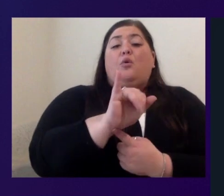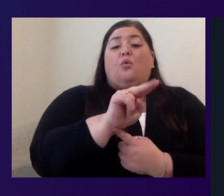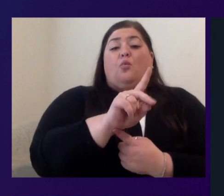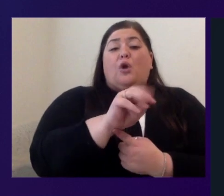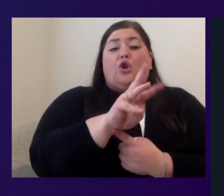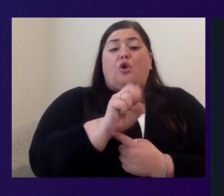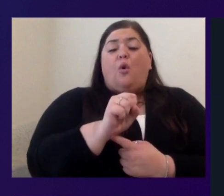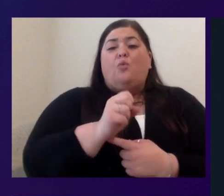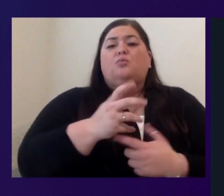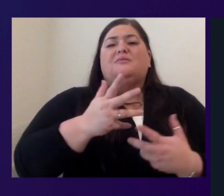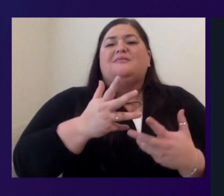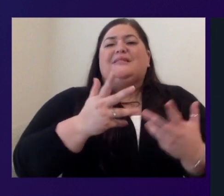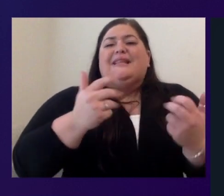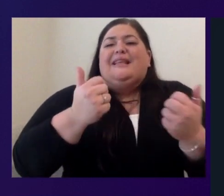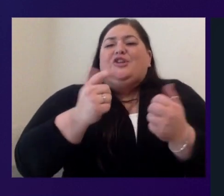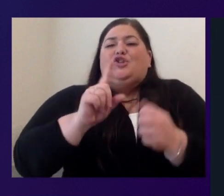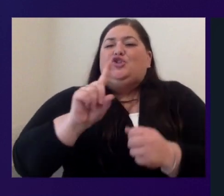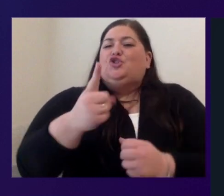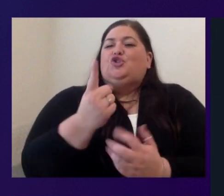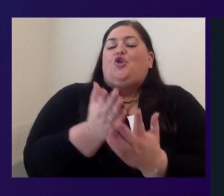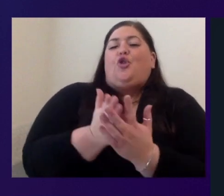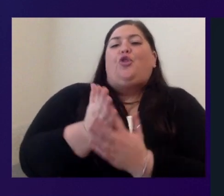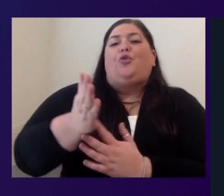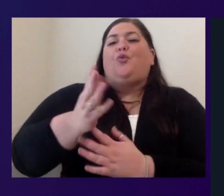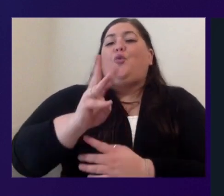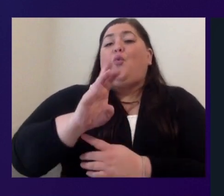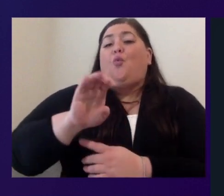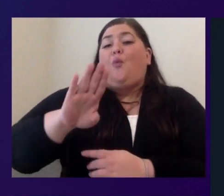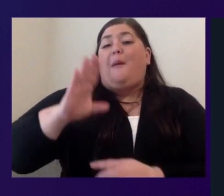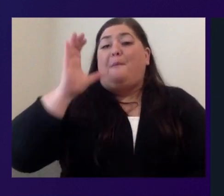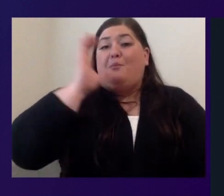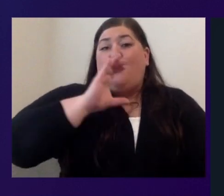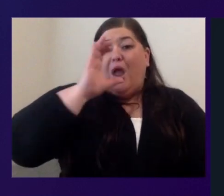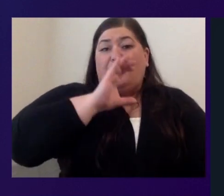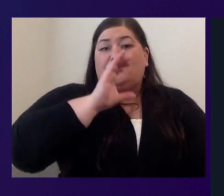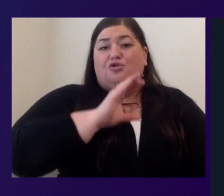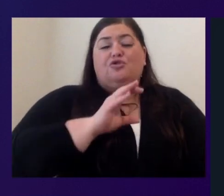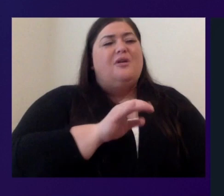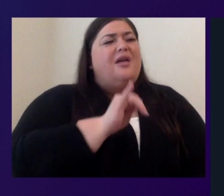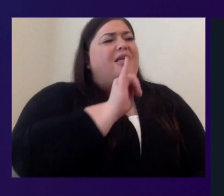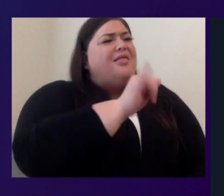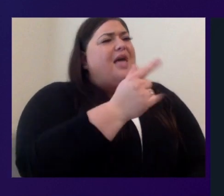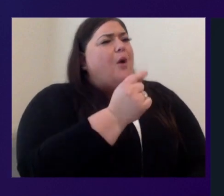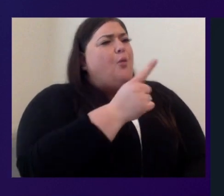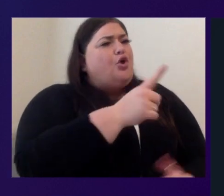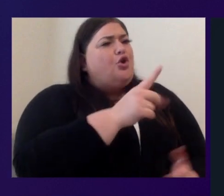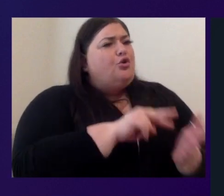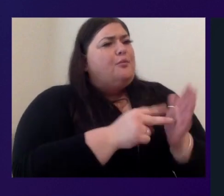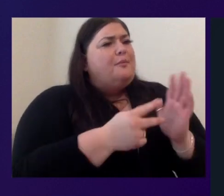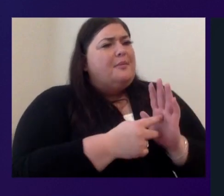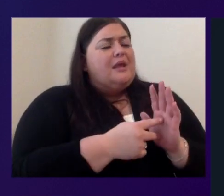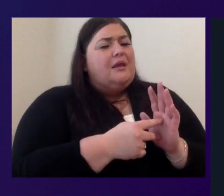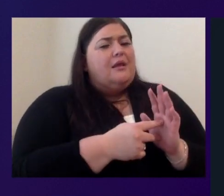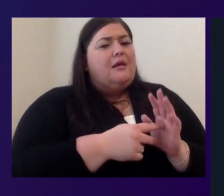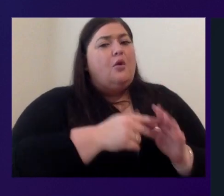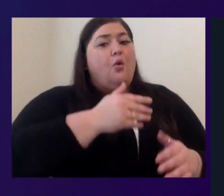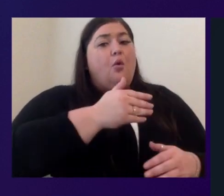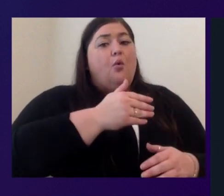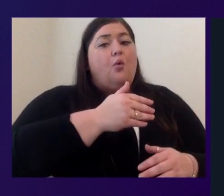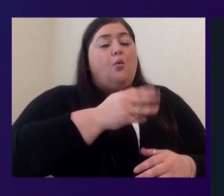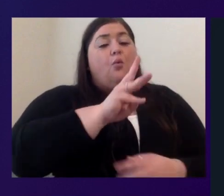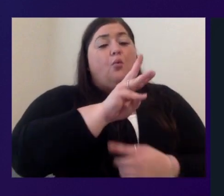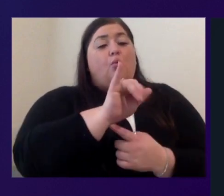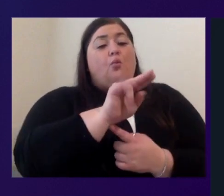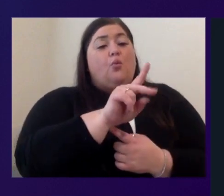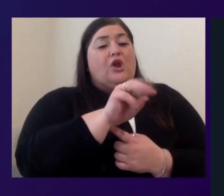brought to the end user through a web browser interface. Yeah, because I think that's what you were getting at, that refactoring. Right. Maybe those Windows applications, refactoring